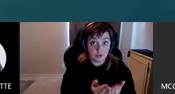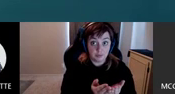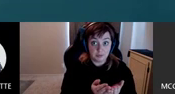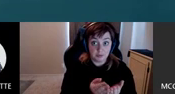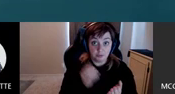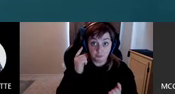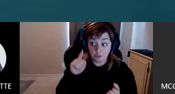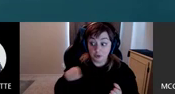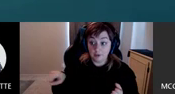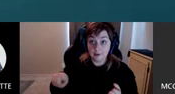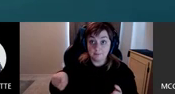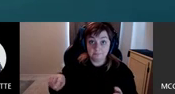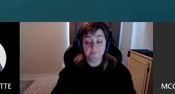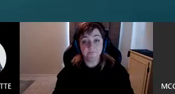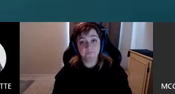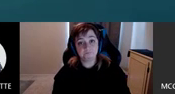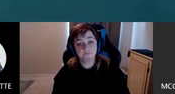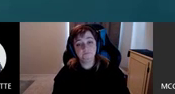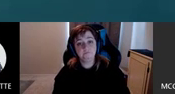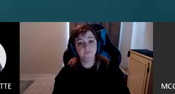And